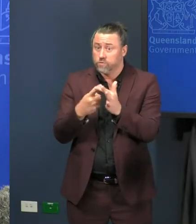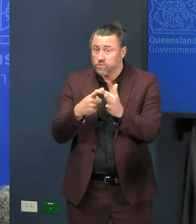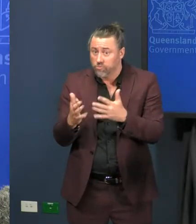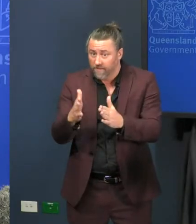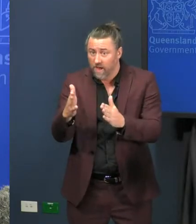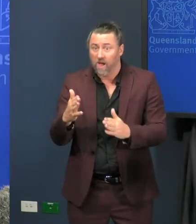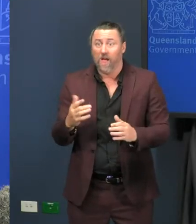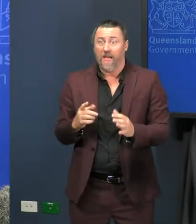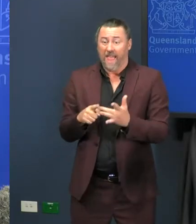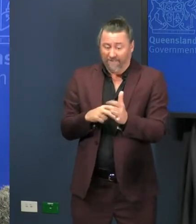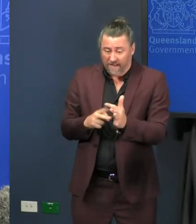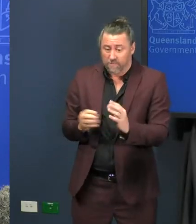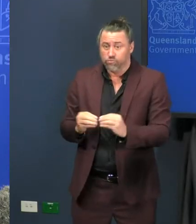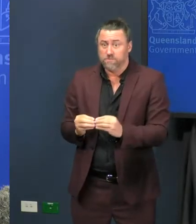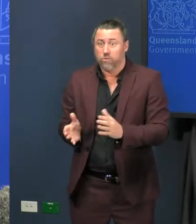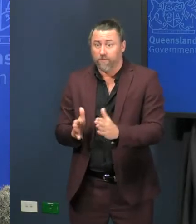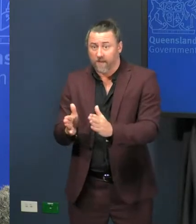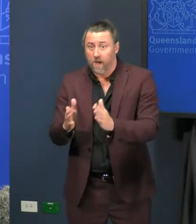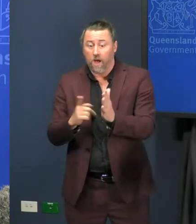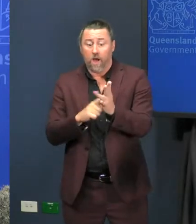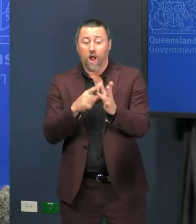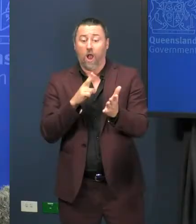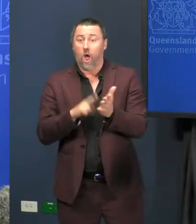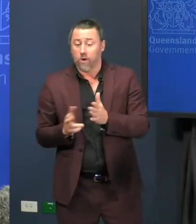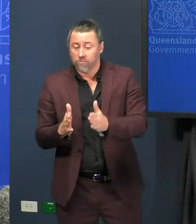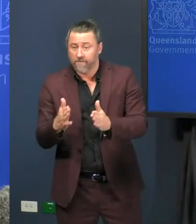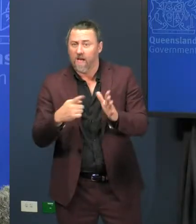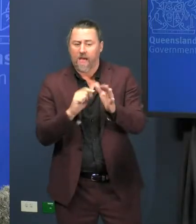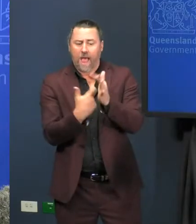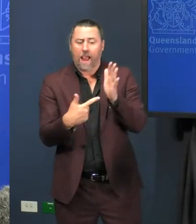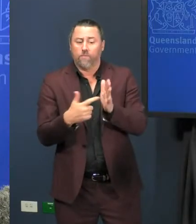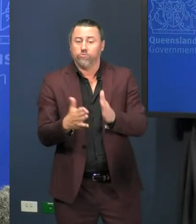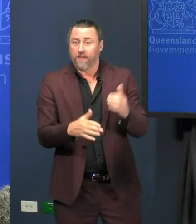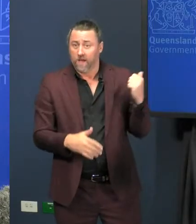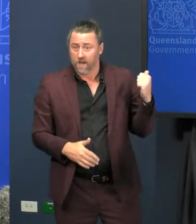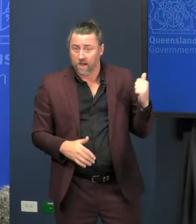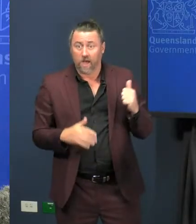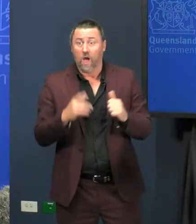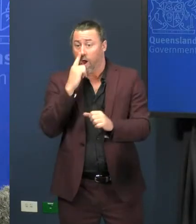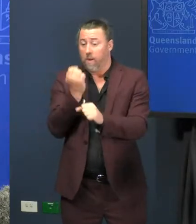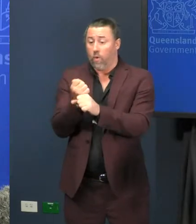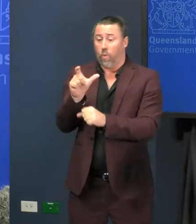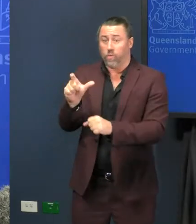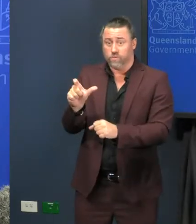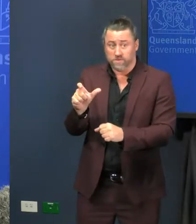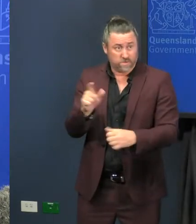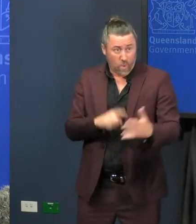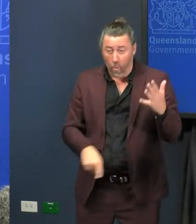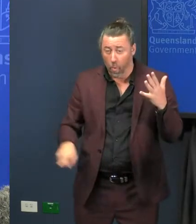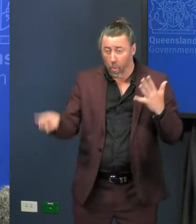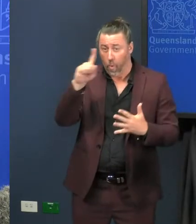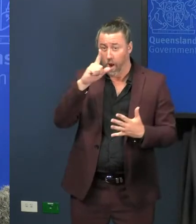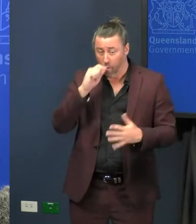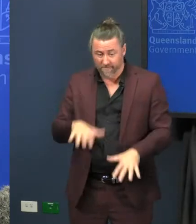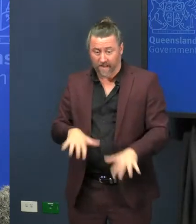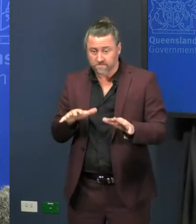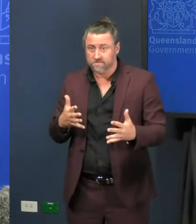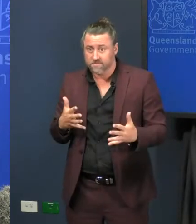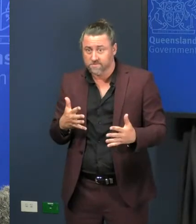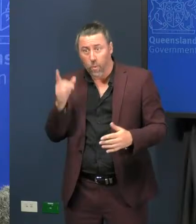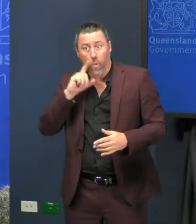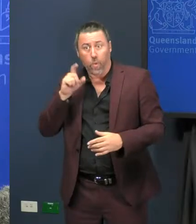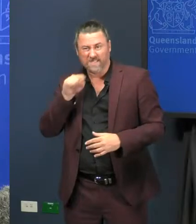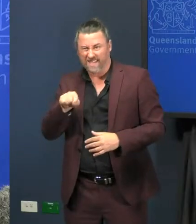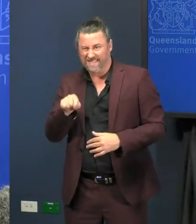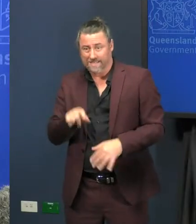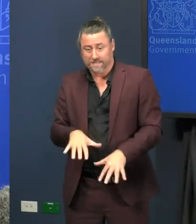Lower Brisbane, the Logan and Albert rivers, and the Gold Coast rivers and creeks. So in summary, Tropical